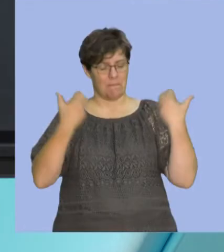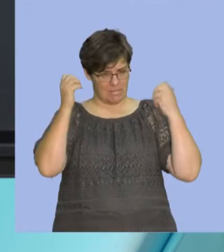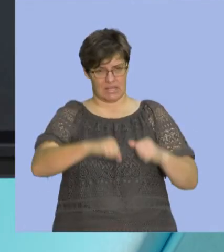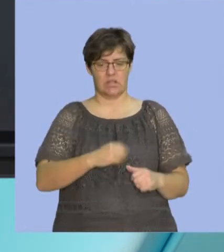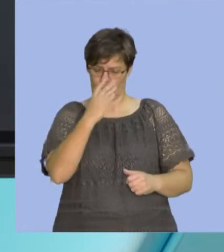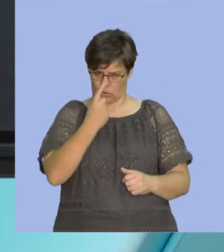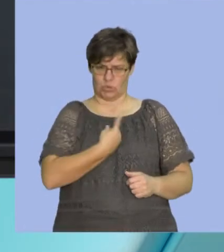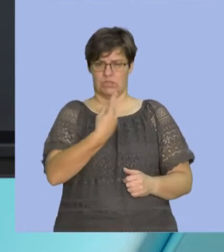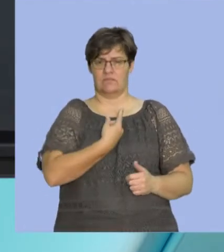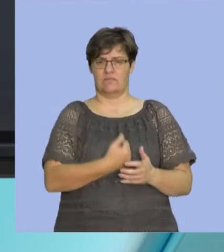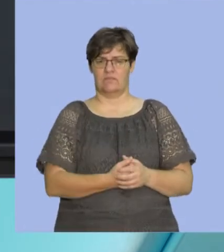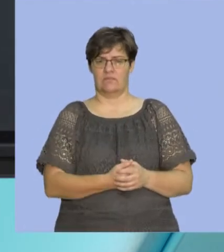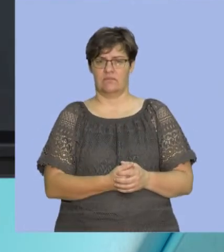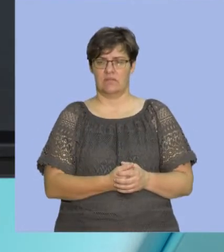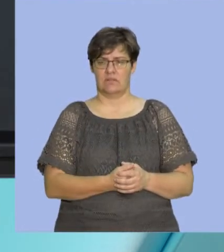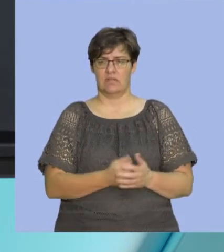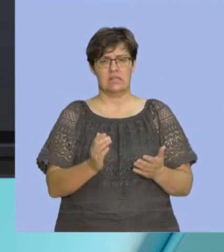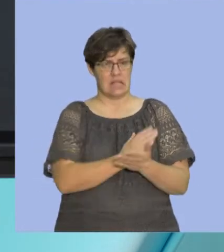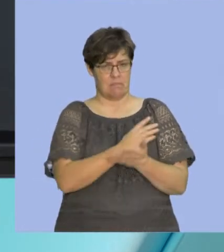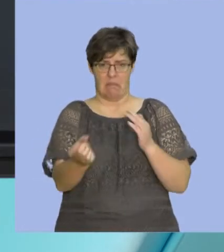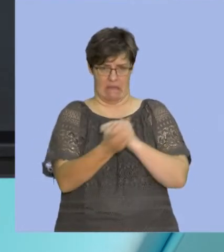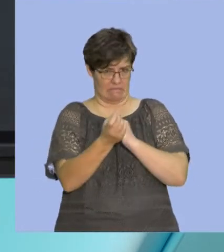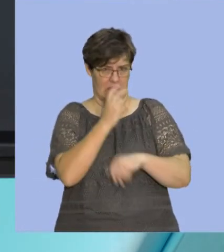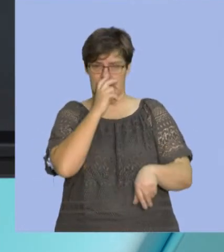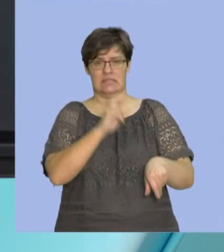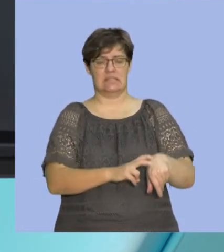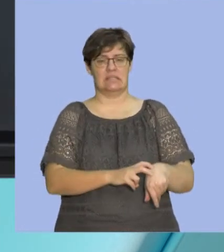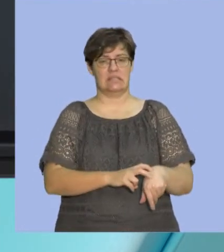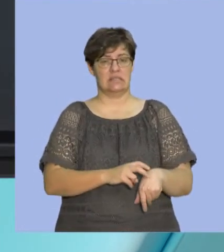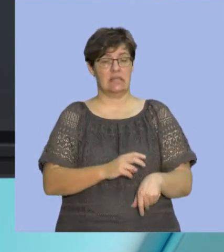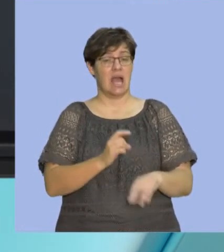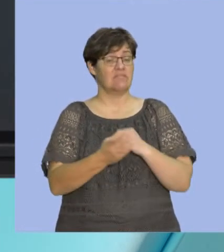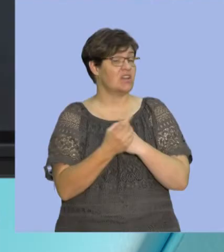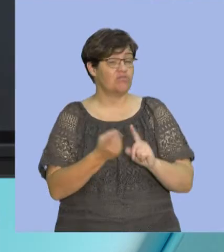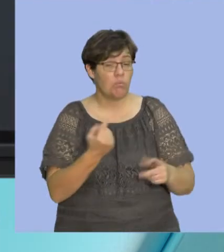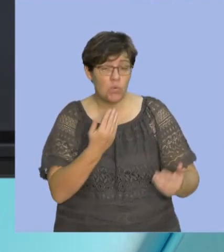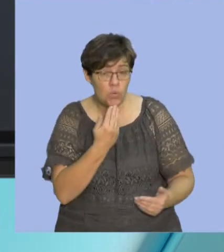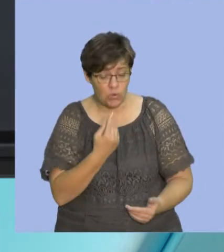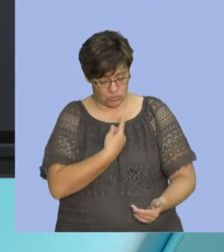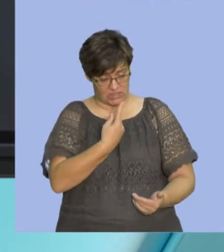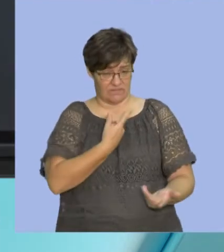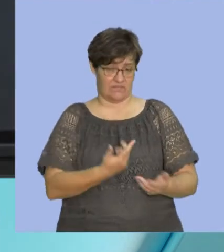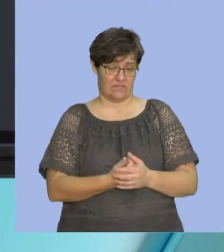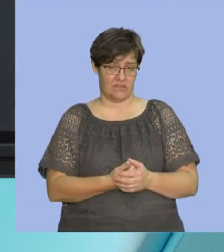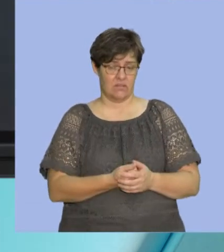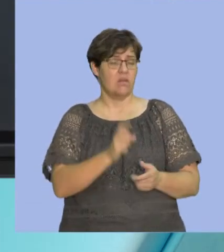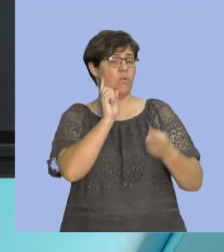to yourself. Sometimes you need good advice, so you get it from yourself, right? What does it say here?